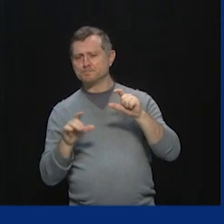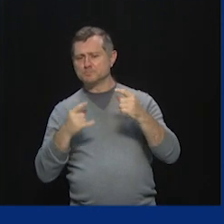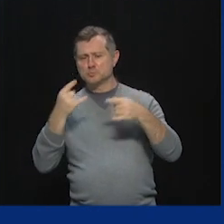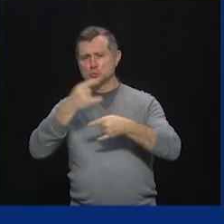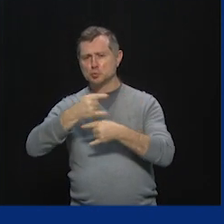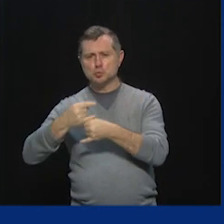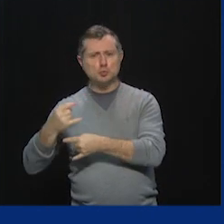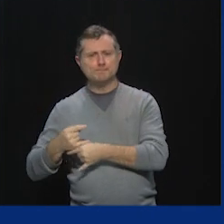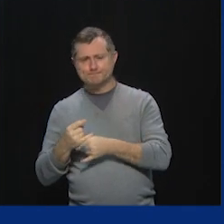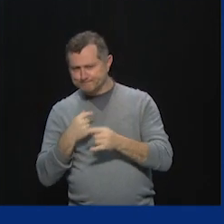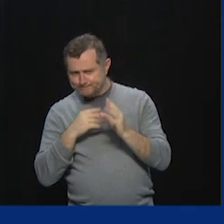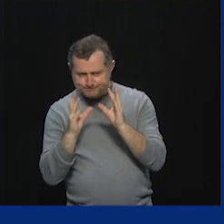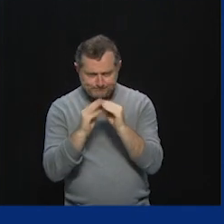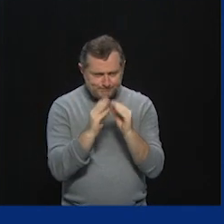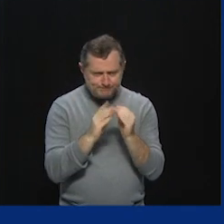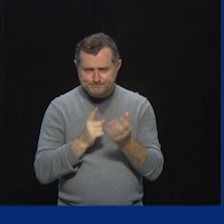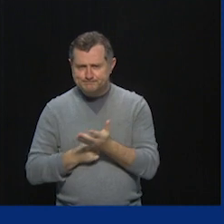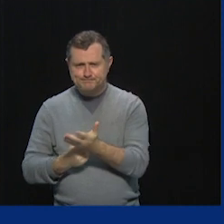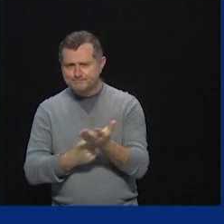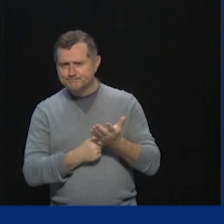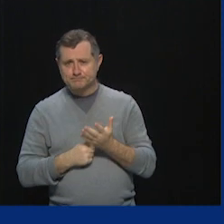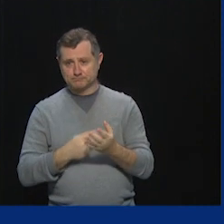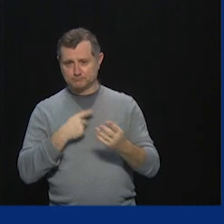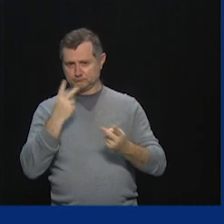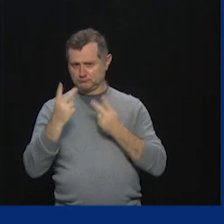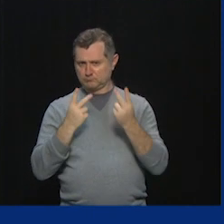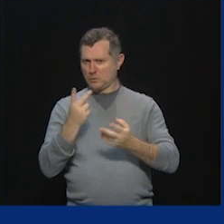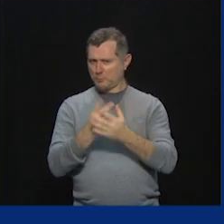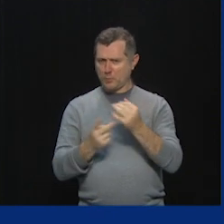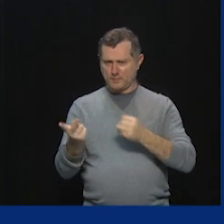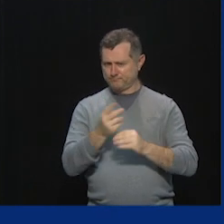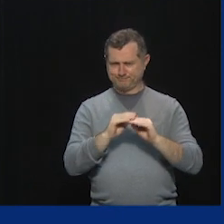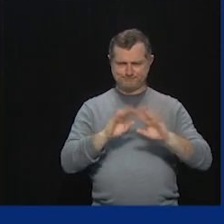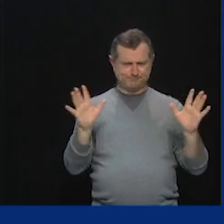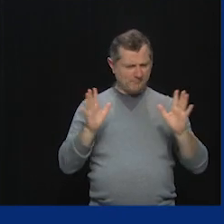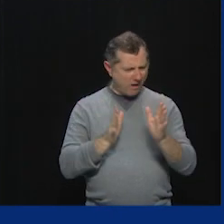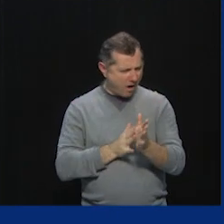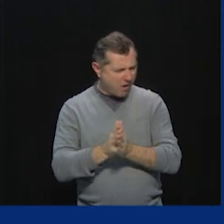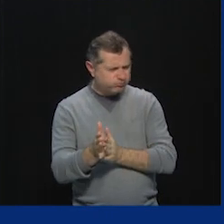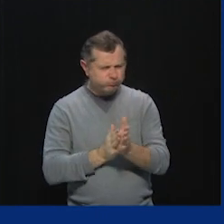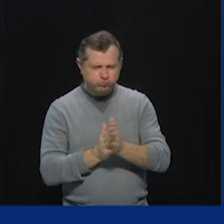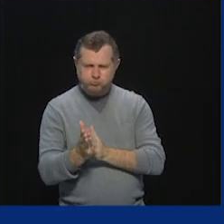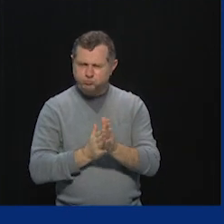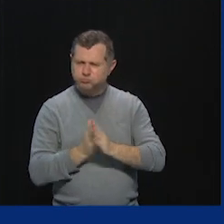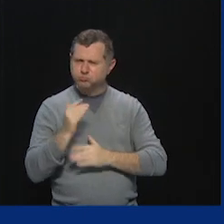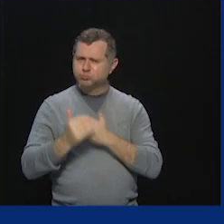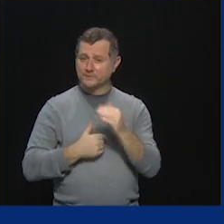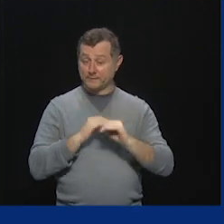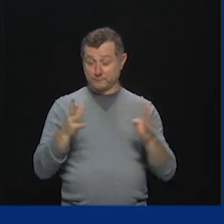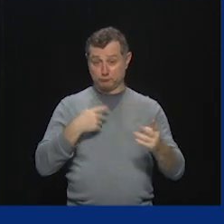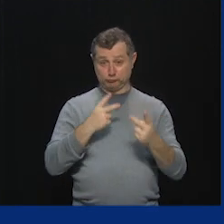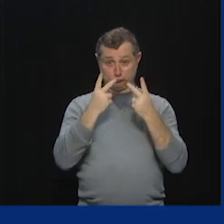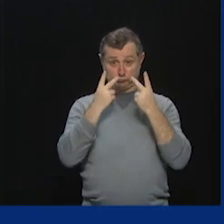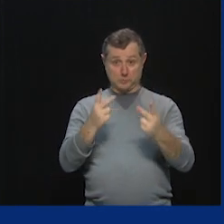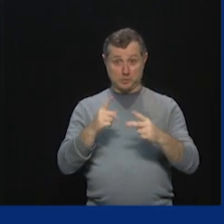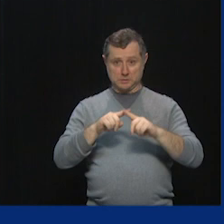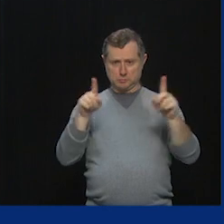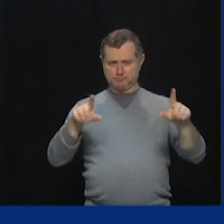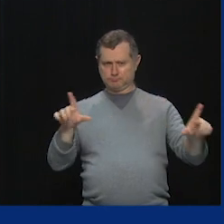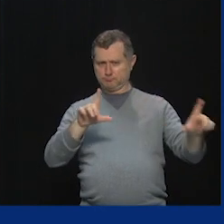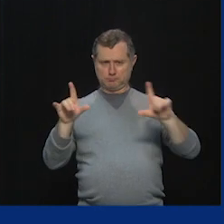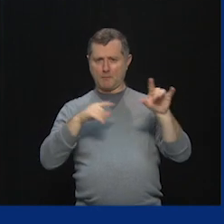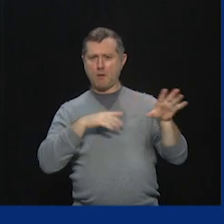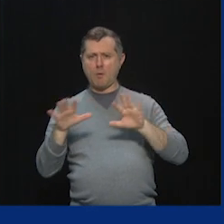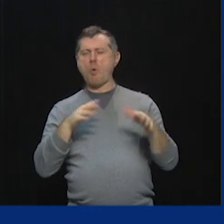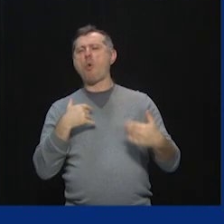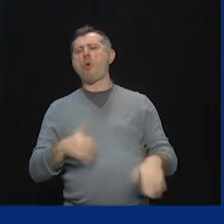see the passion from both of you through the screen, and we know how difficult that is when you do the Zoom meeting. So I thank you both for shepherding this legislation through and getting